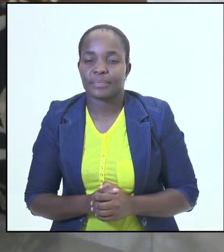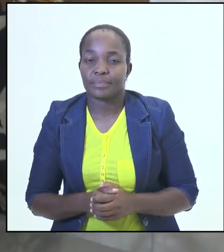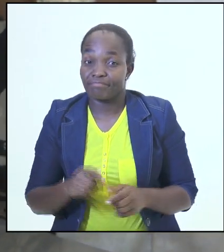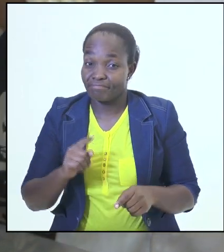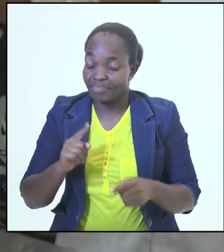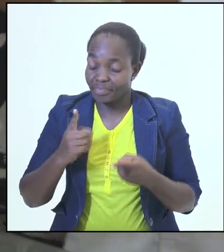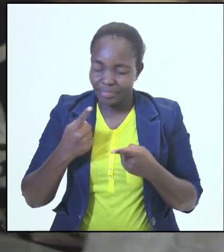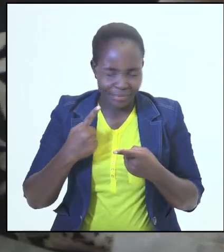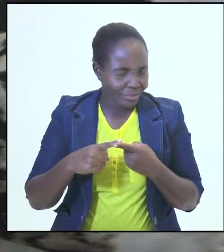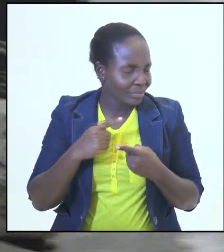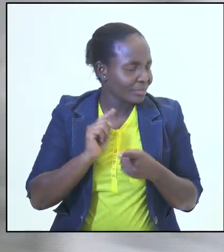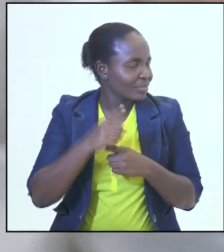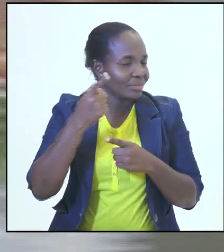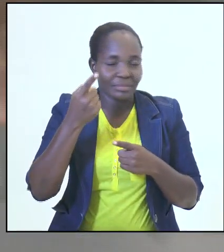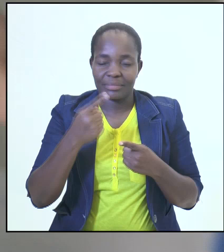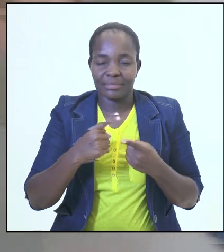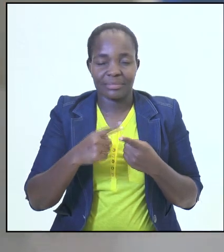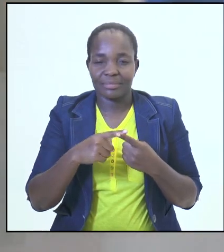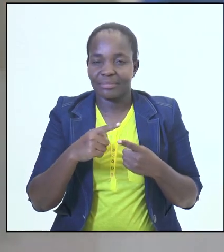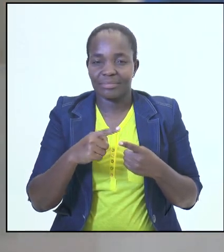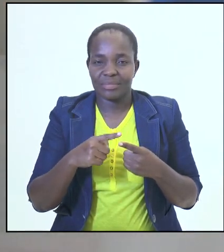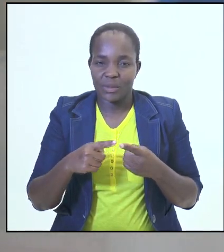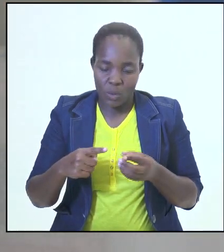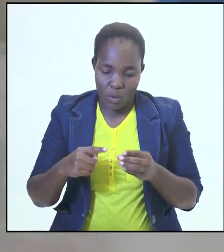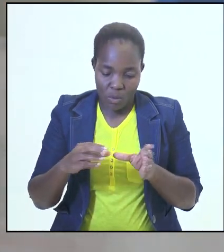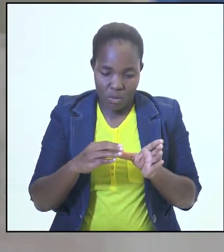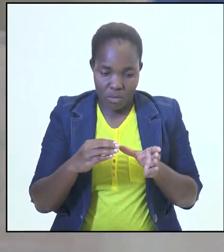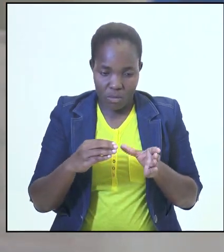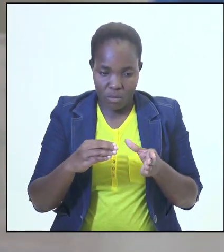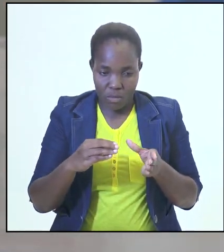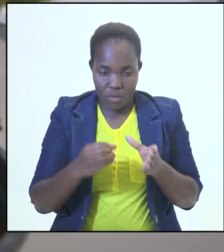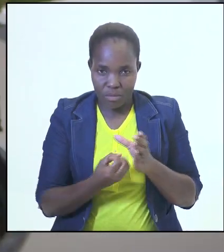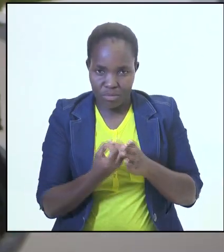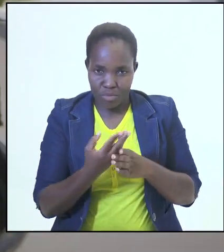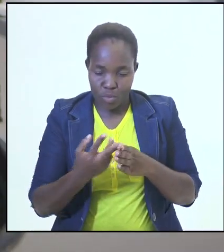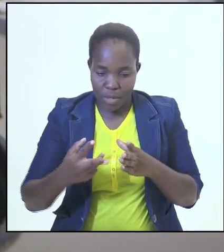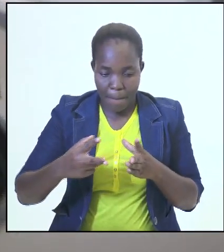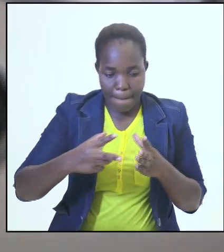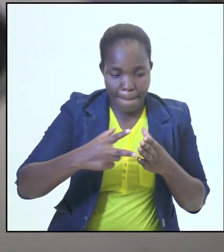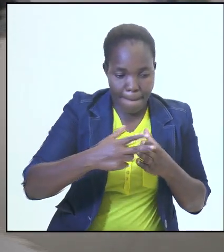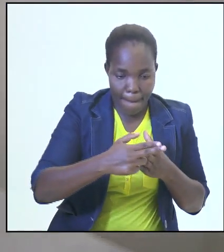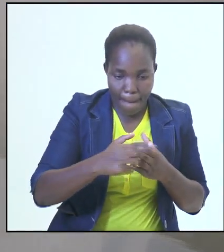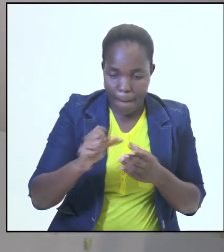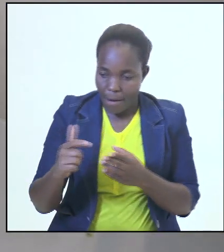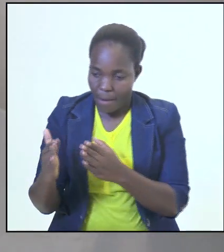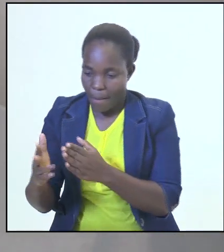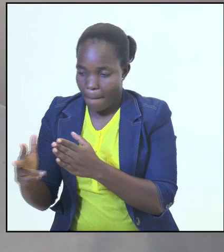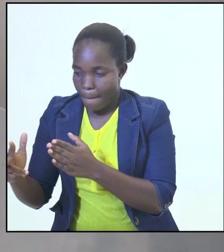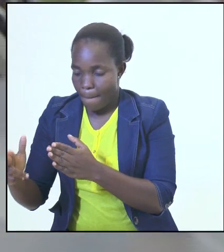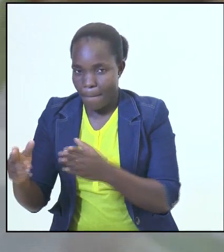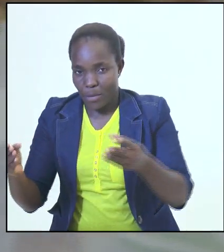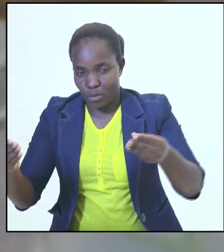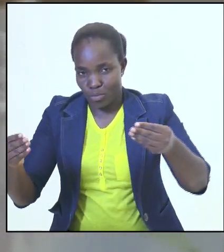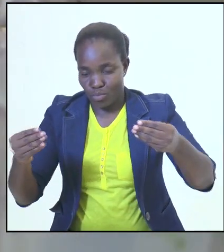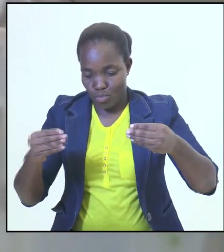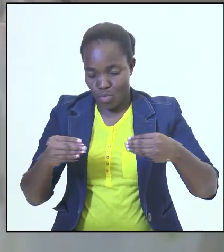Firstly, we dip a leaf from this plant and one from this plant into the hot